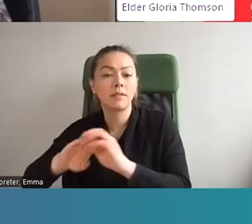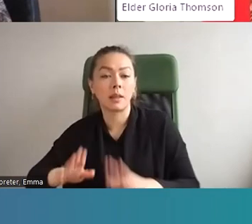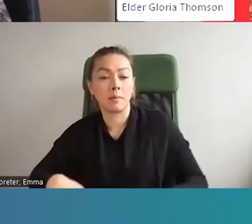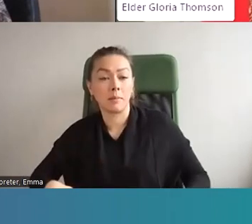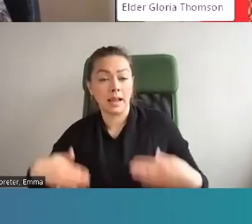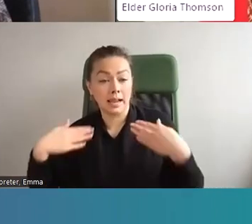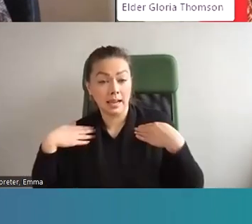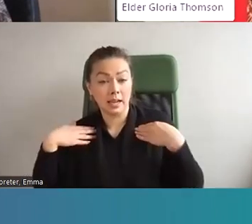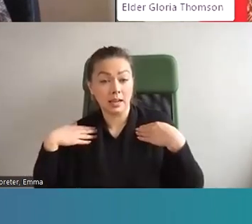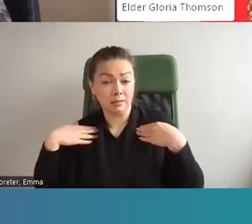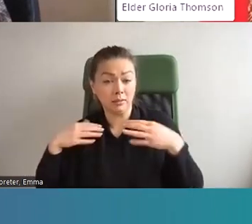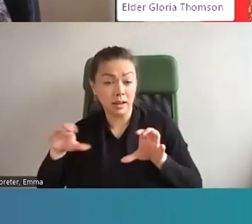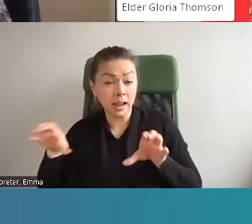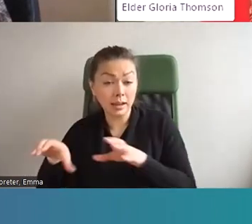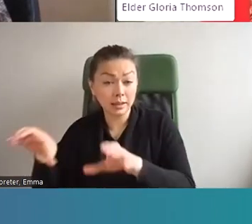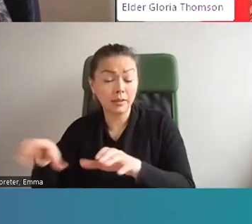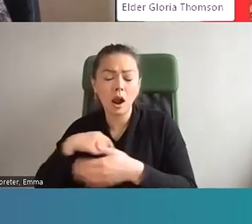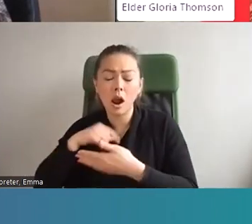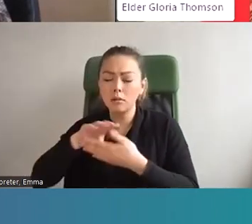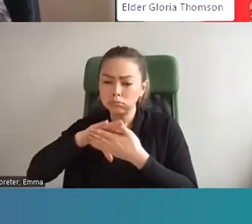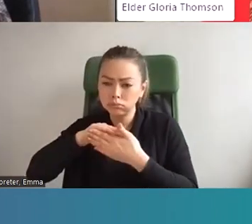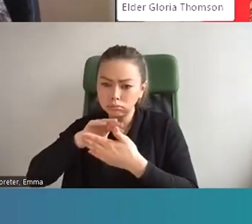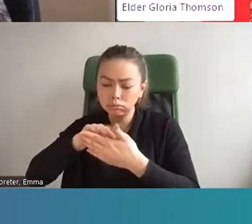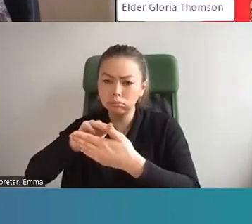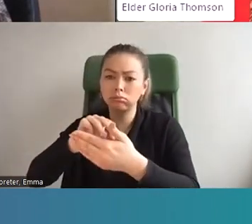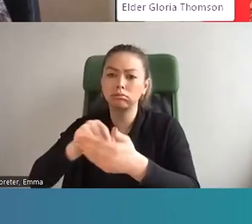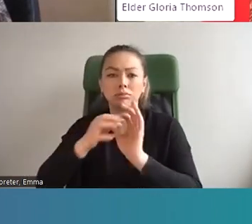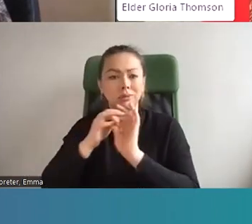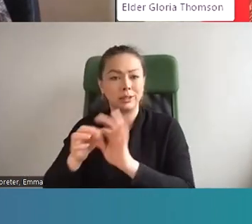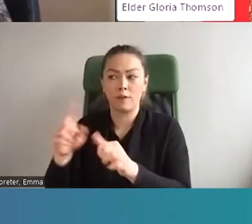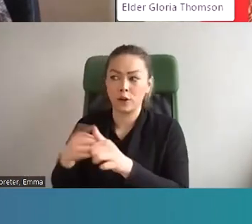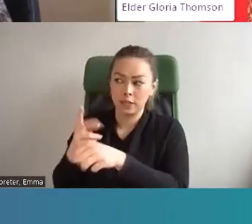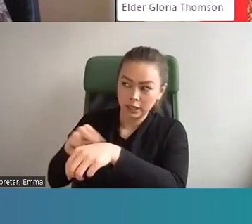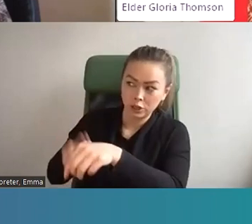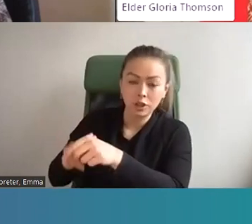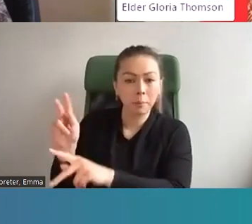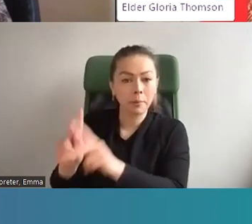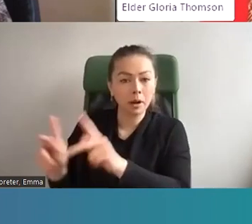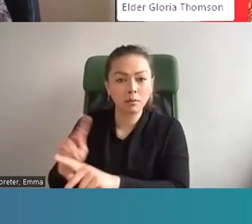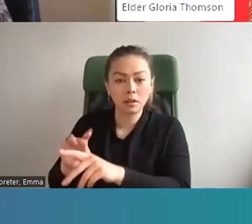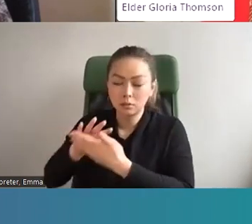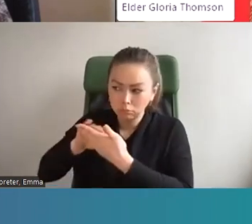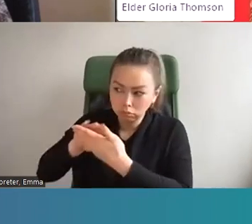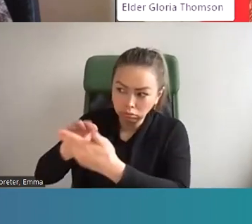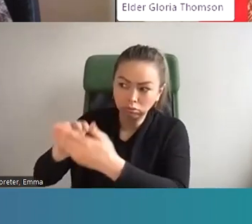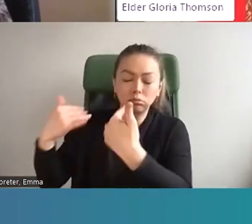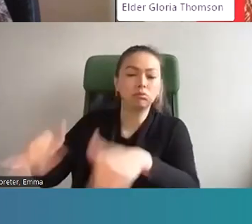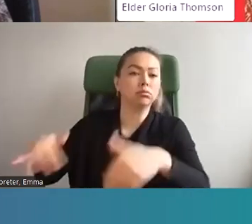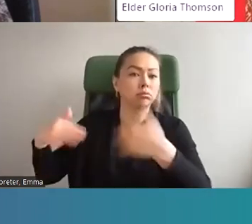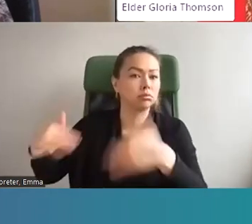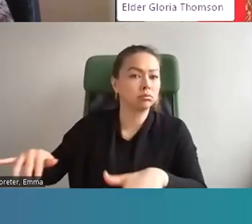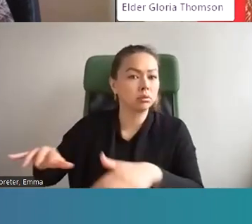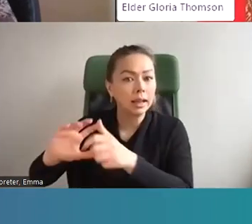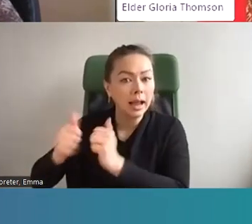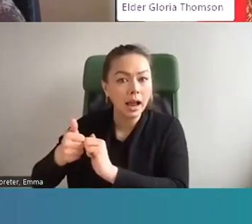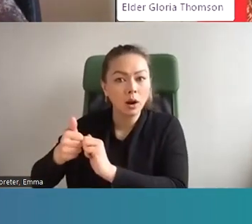learned a lot about First Nations people and the travesty of justice and